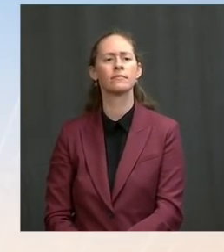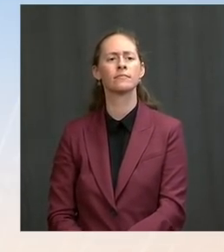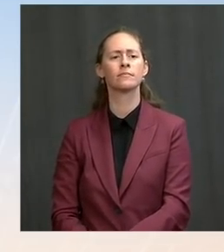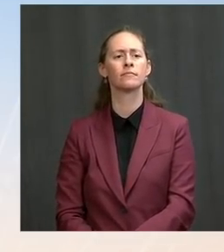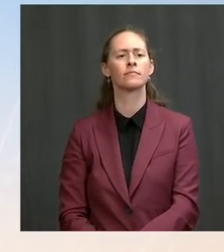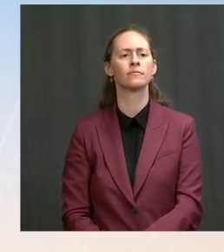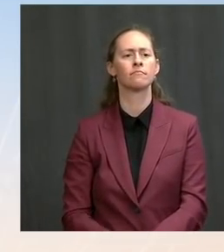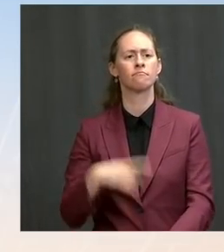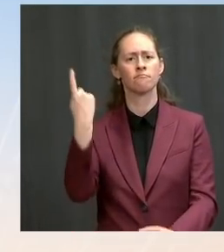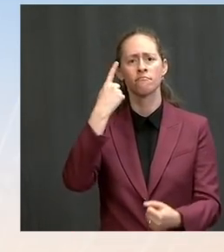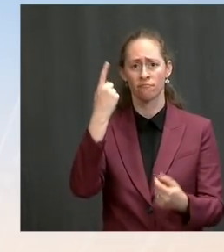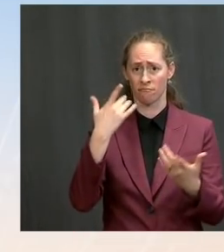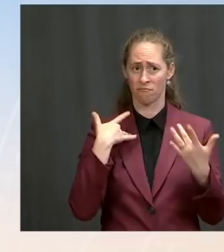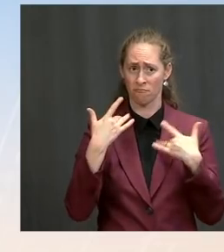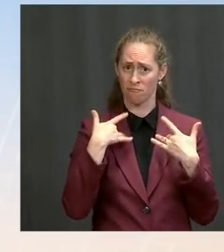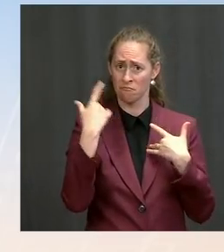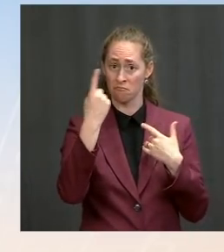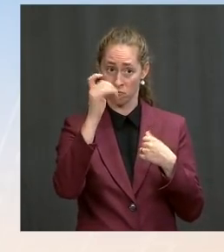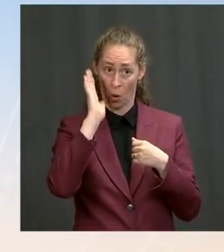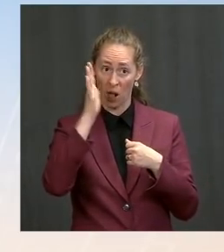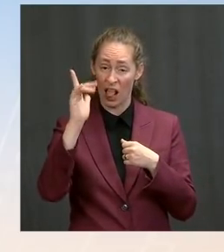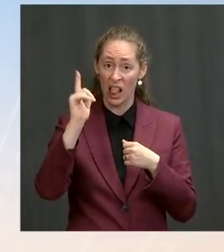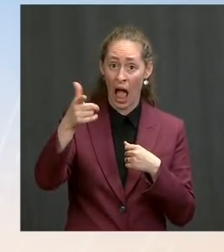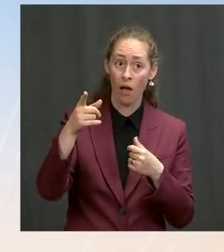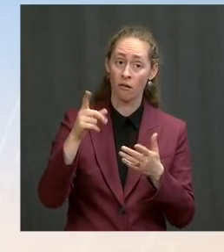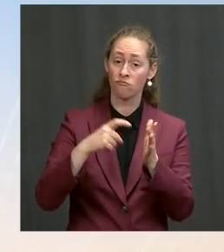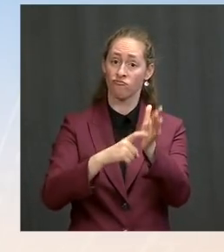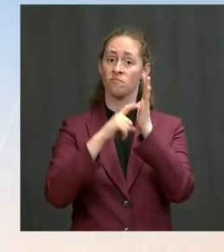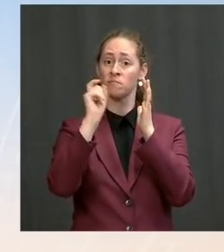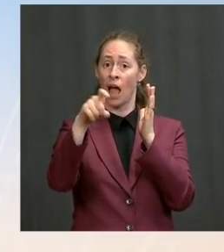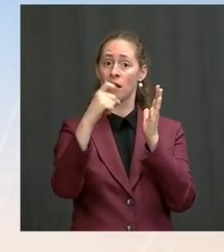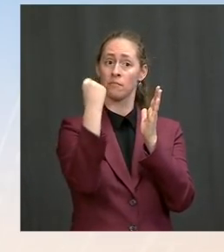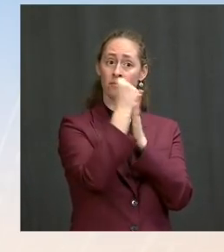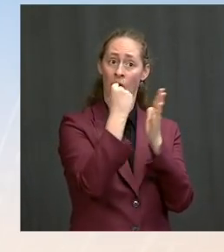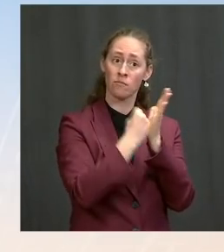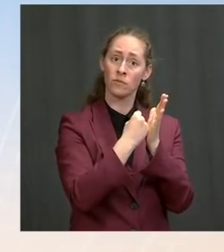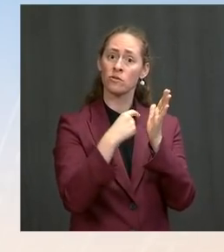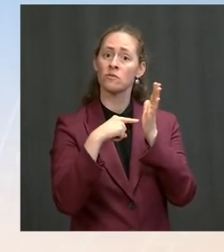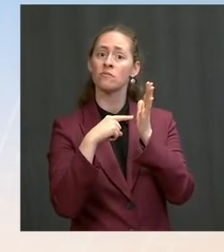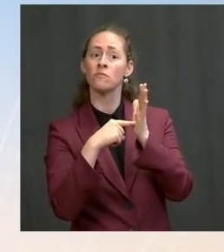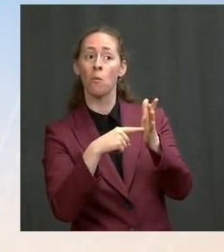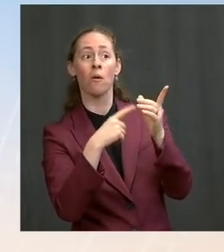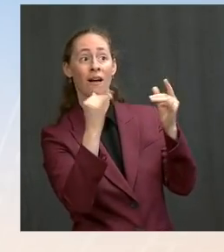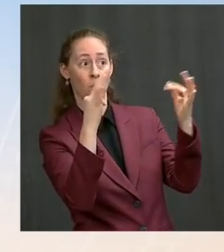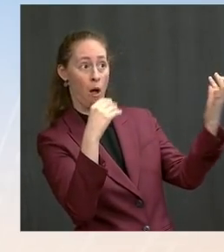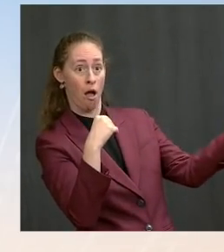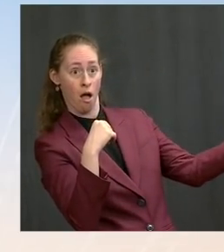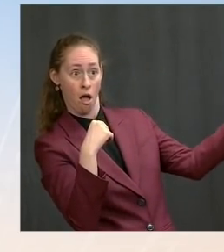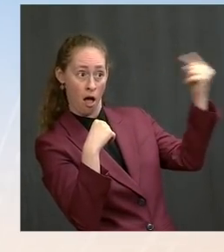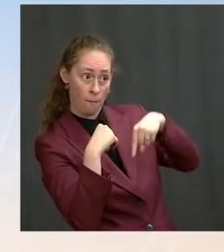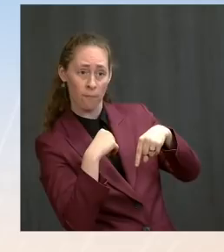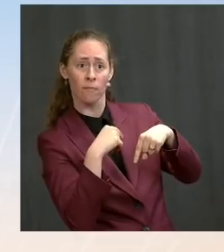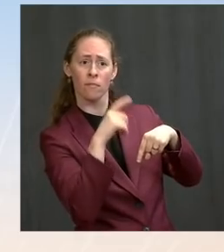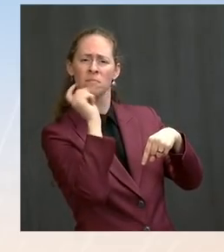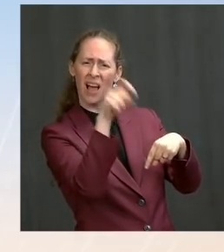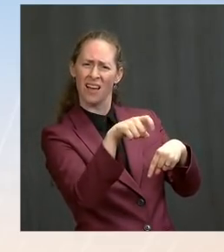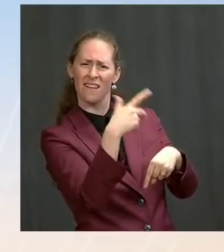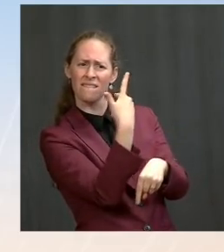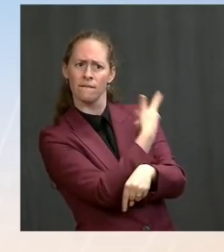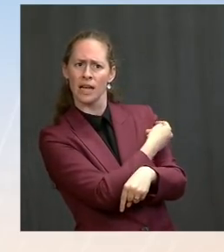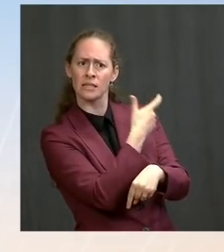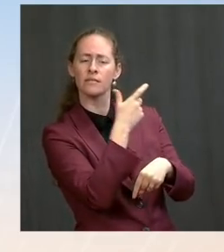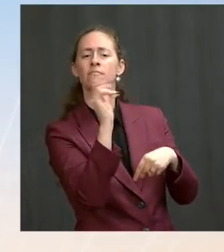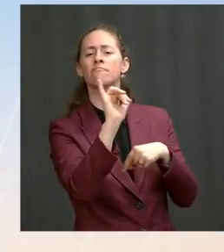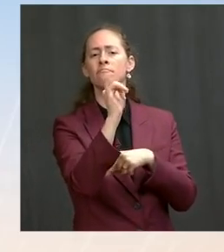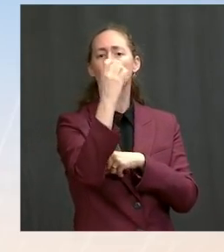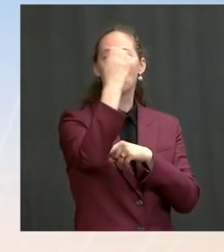U.S. requires vaccination for travelers coming to the U.S., for instance, from Europe or India? From the